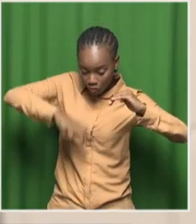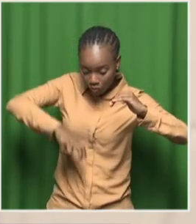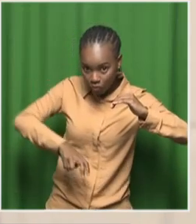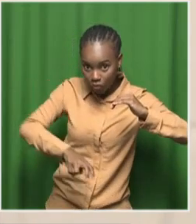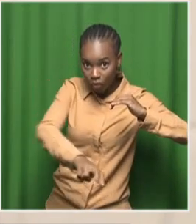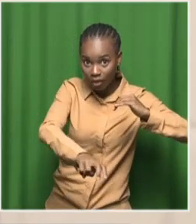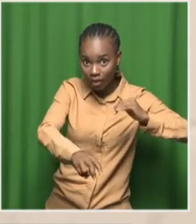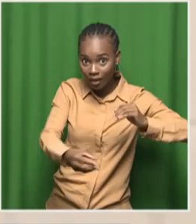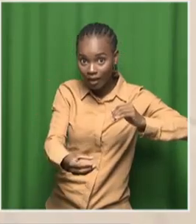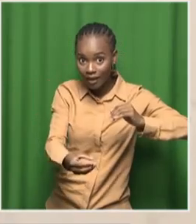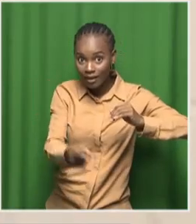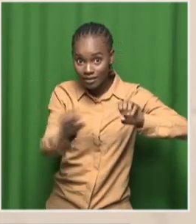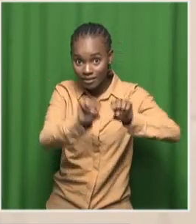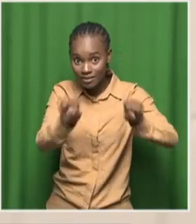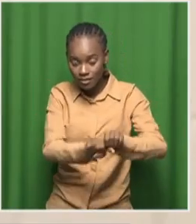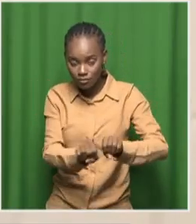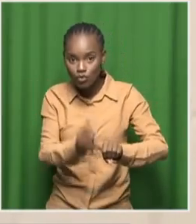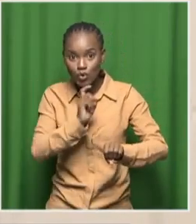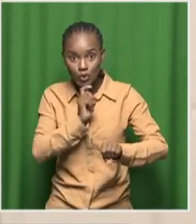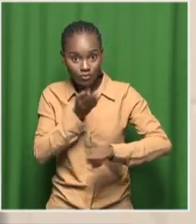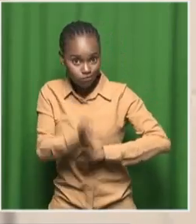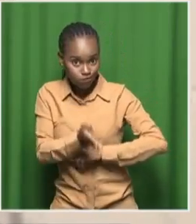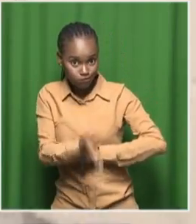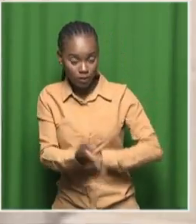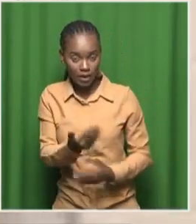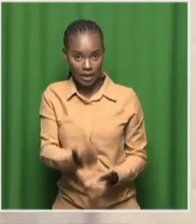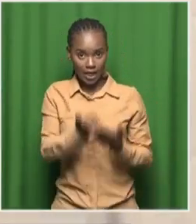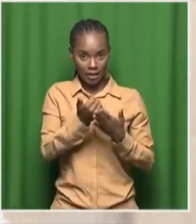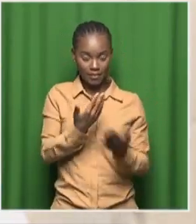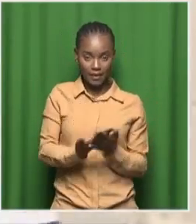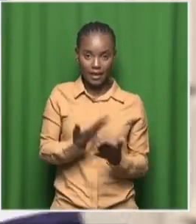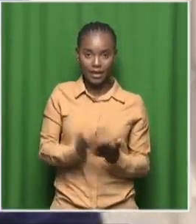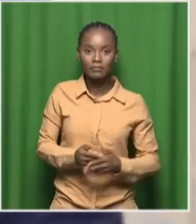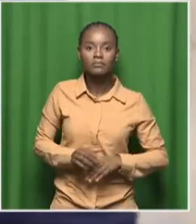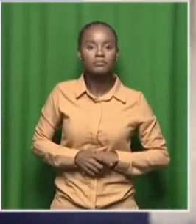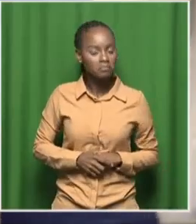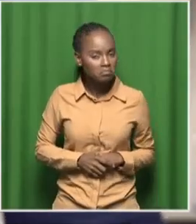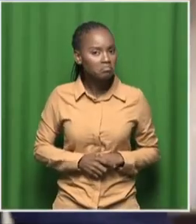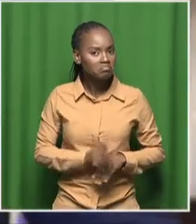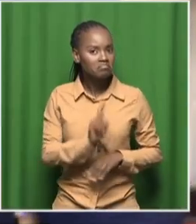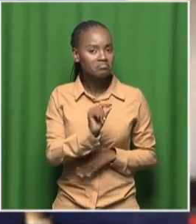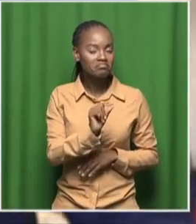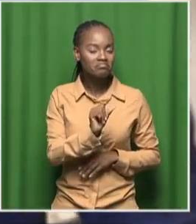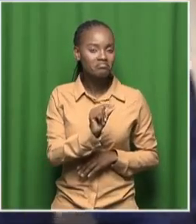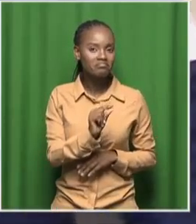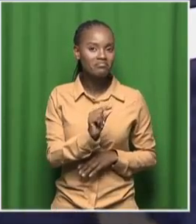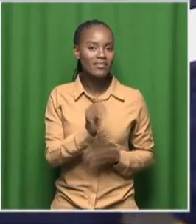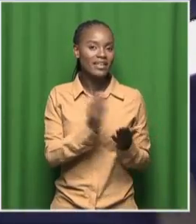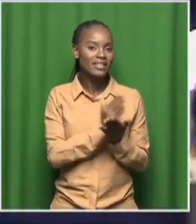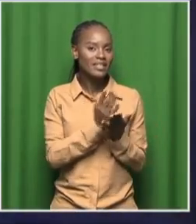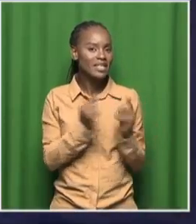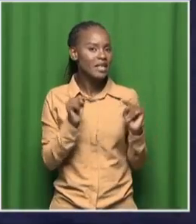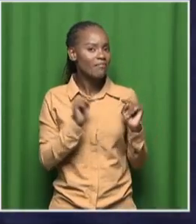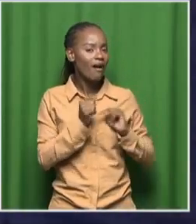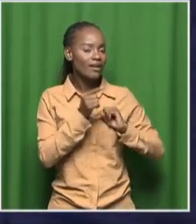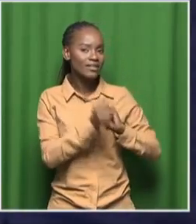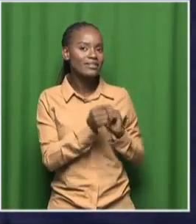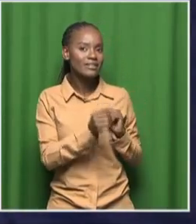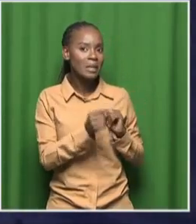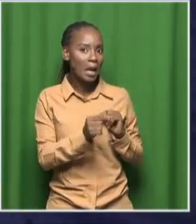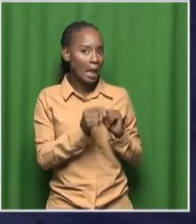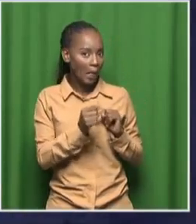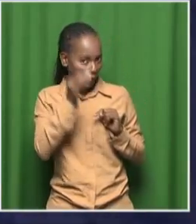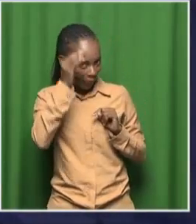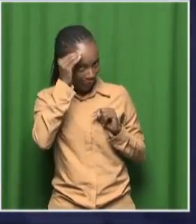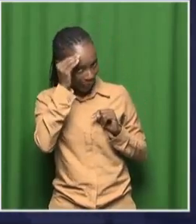yes. All right. So, some of us are at a serious disadvantage here this morning, but, we endeavored to learn.